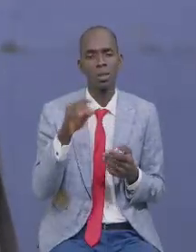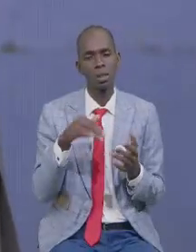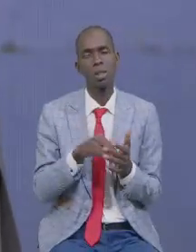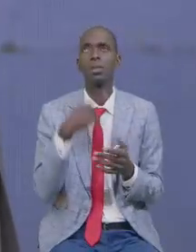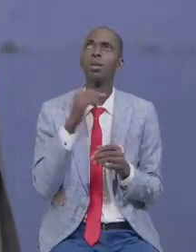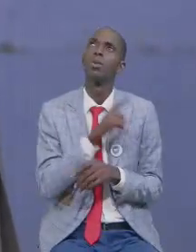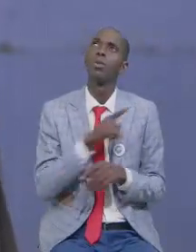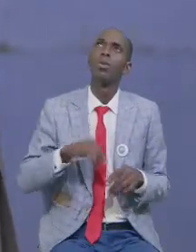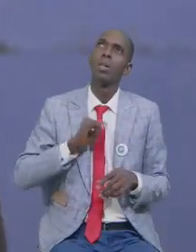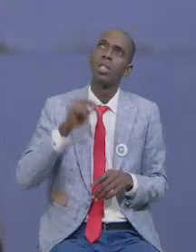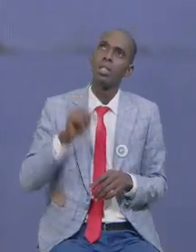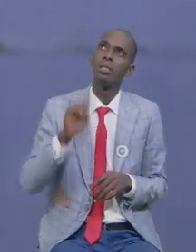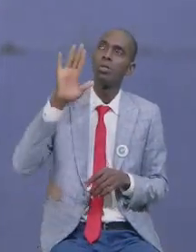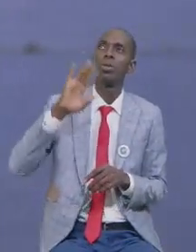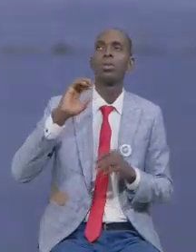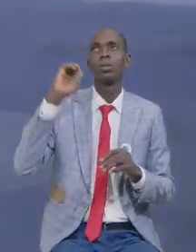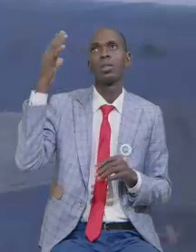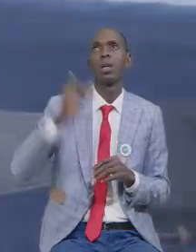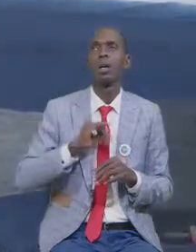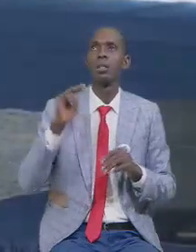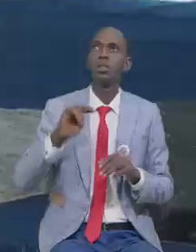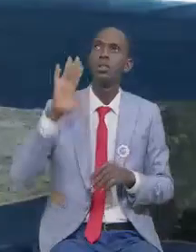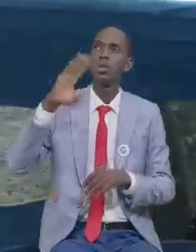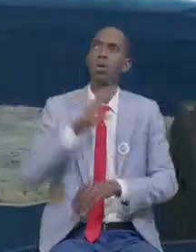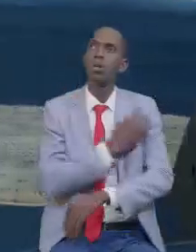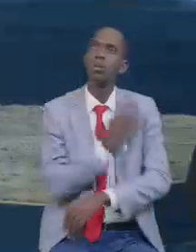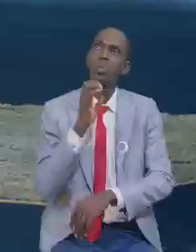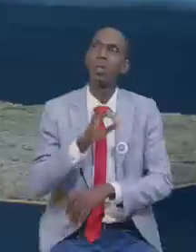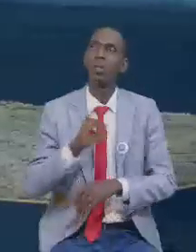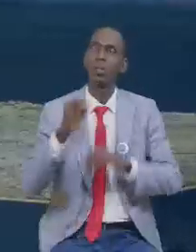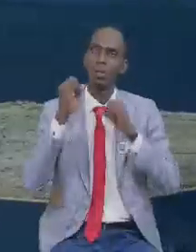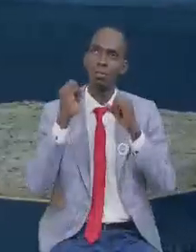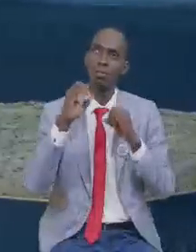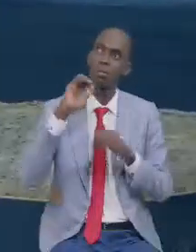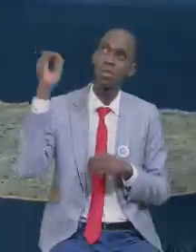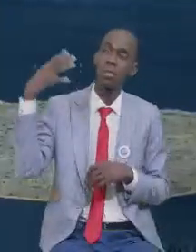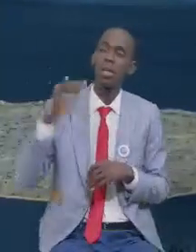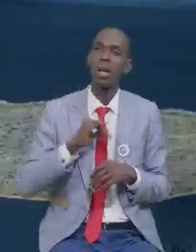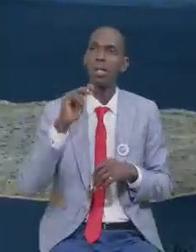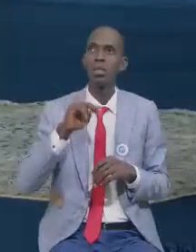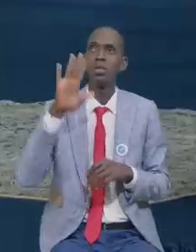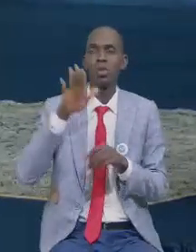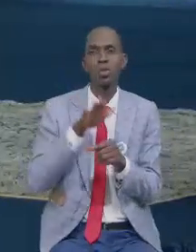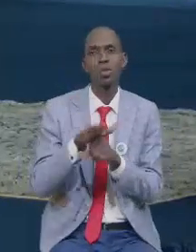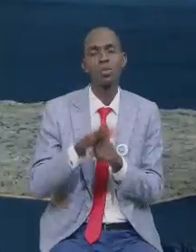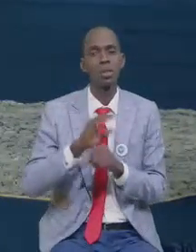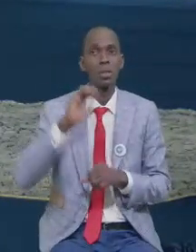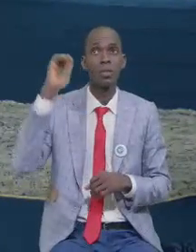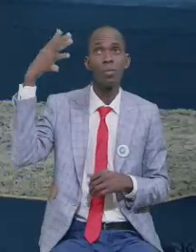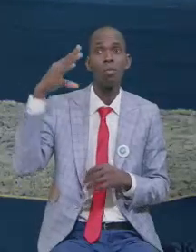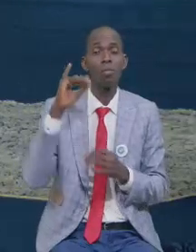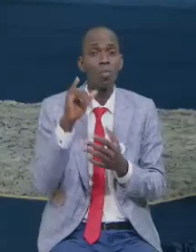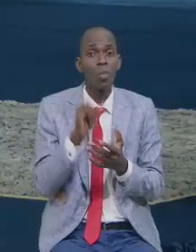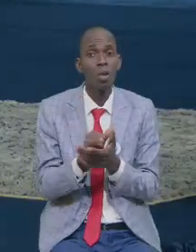your enabling grace. I need your grace, your sufficient grace, so that what you did